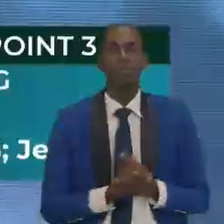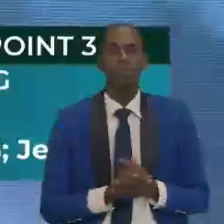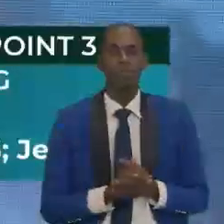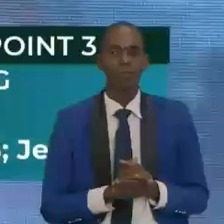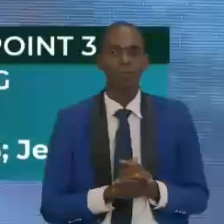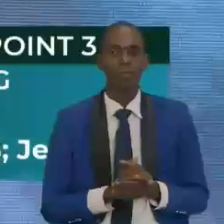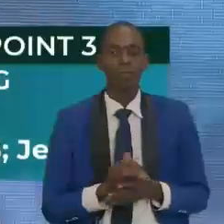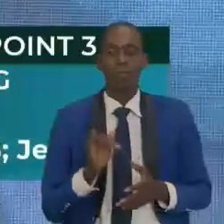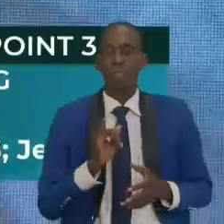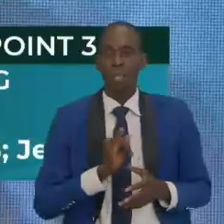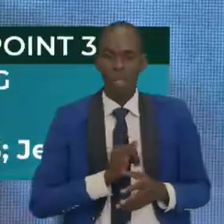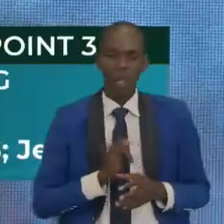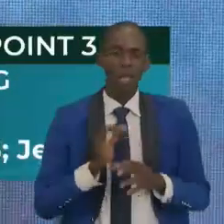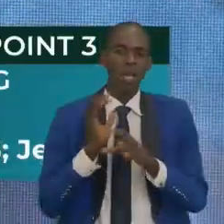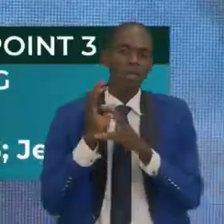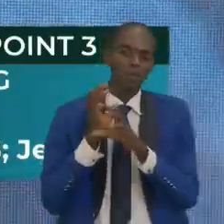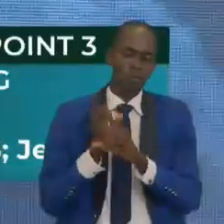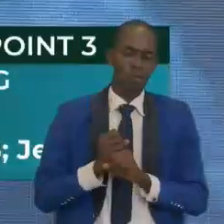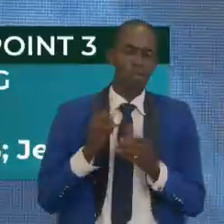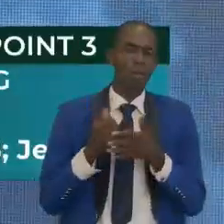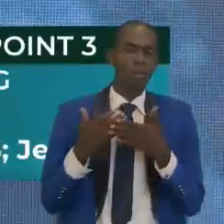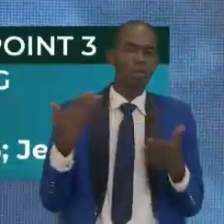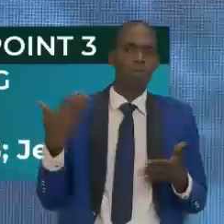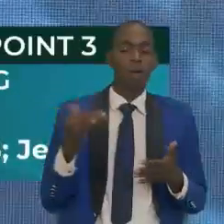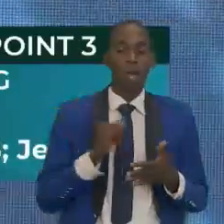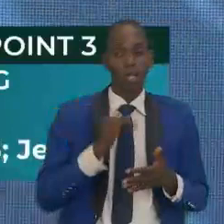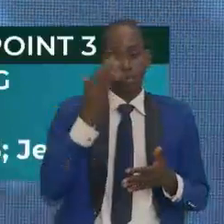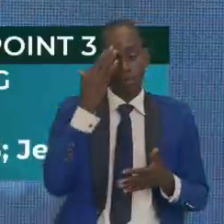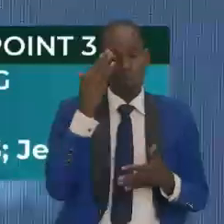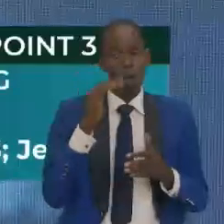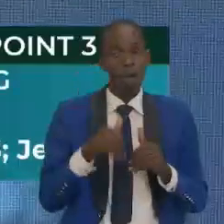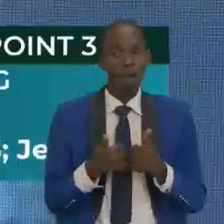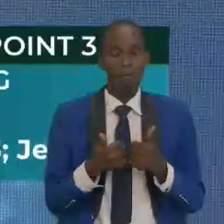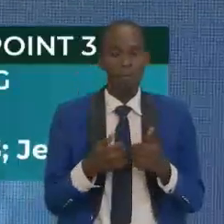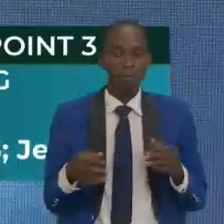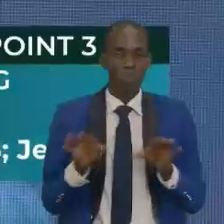I got it before. I know what it takes when I have it.